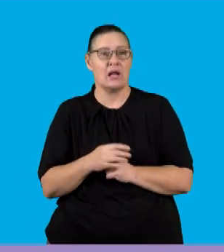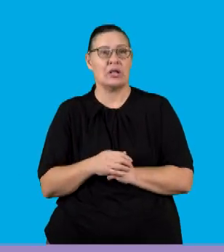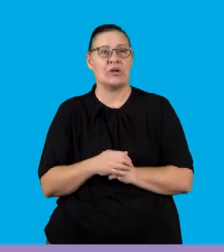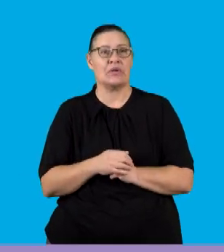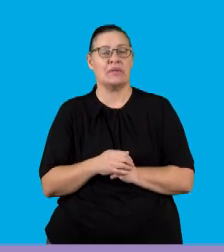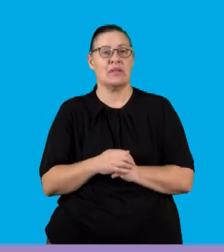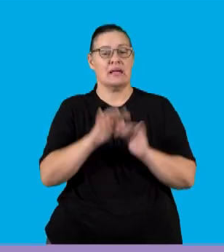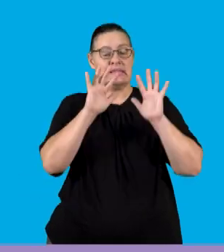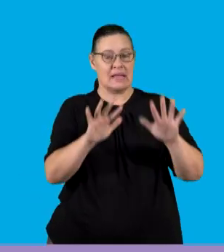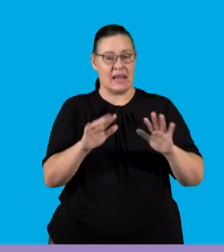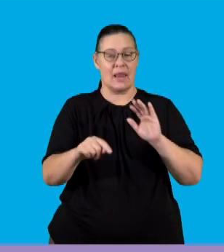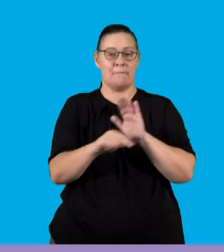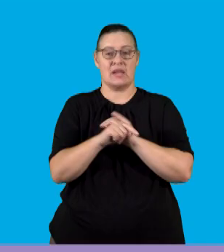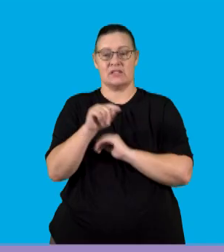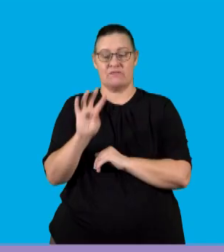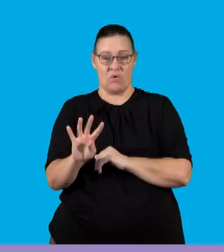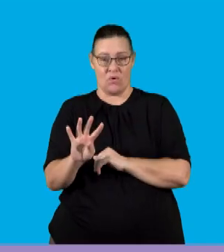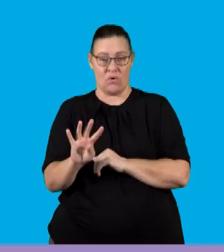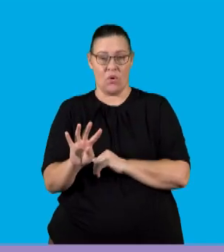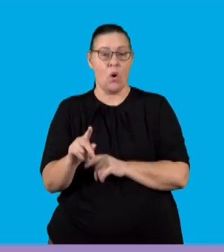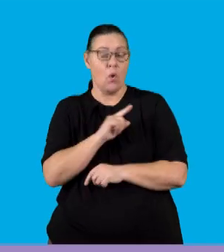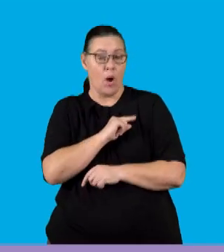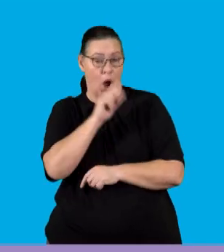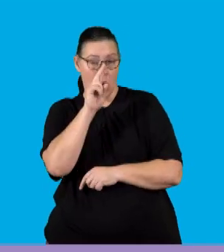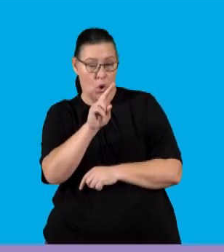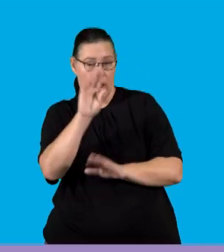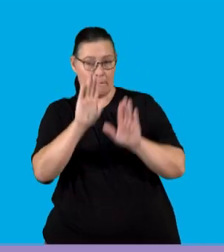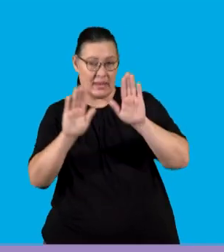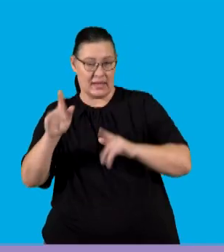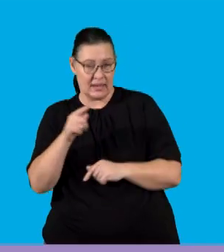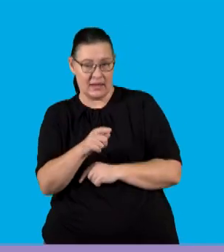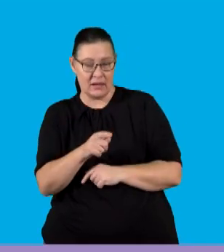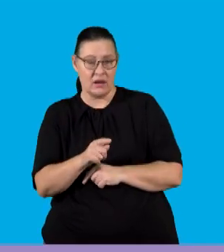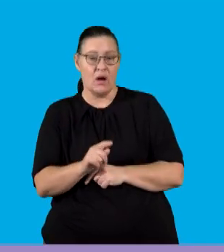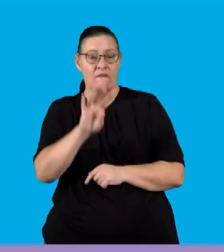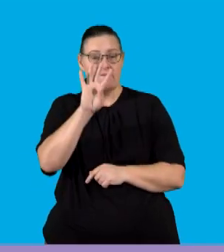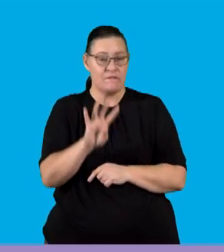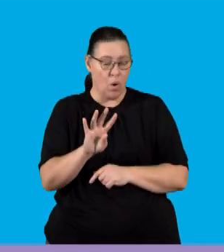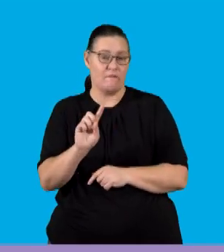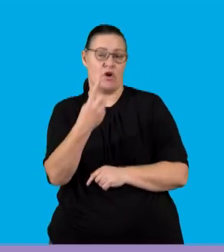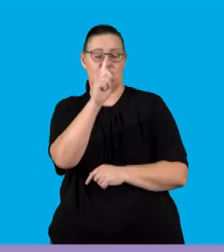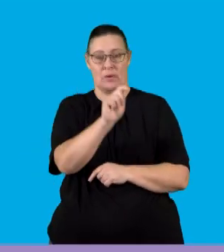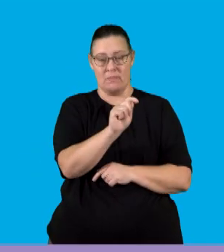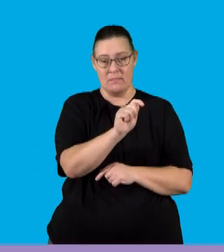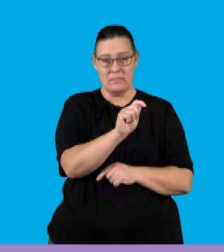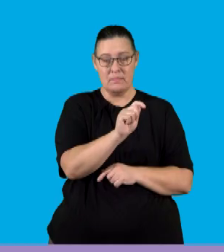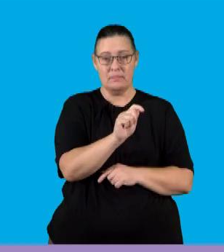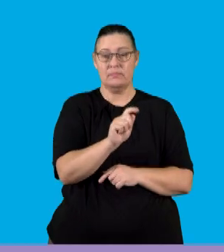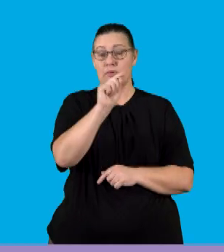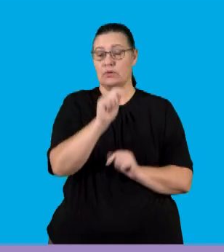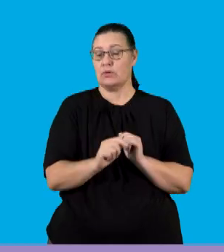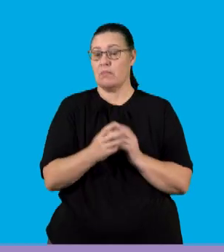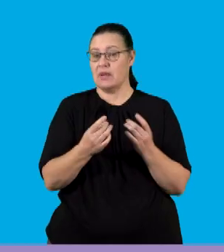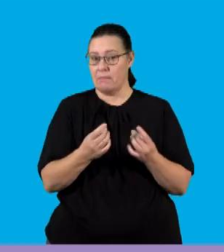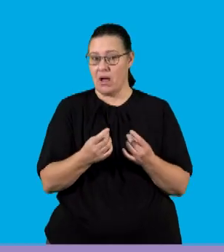say 10 minus 4, because when we are looking at our pattern there, that 4 is our first term. Remember, the term